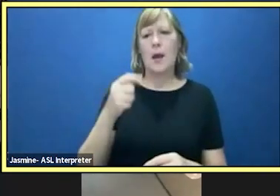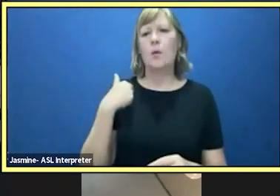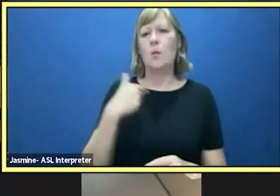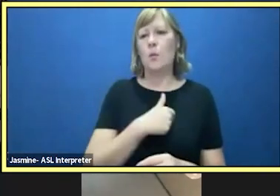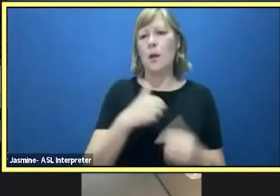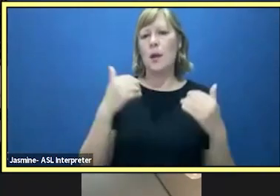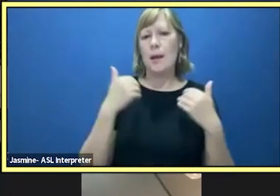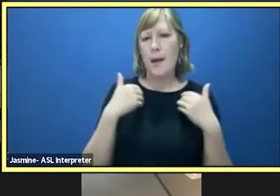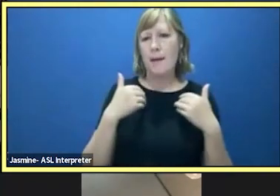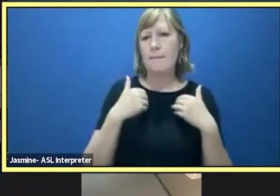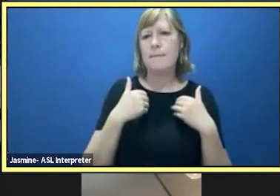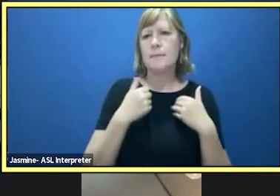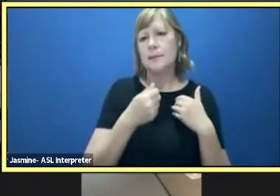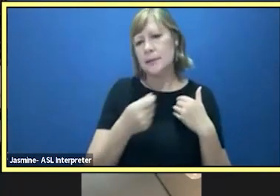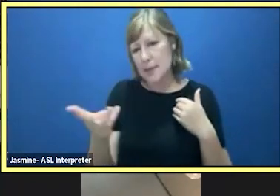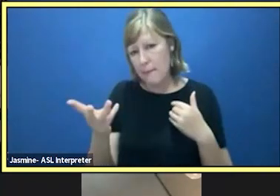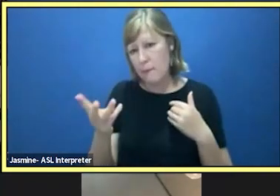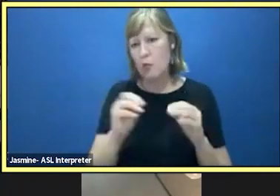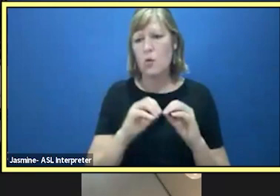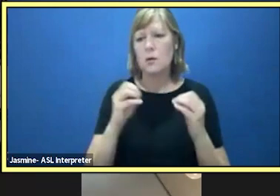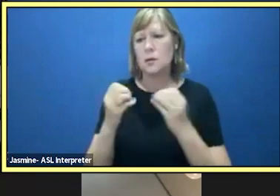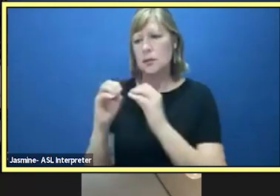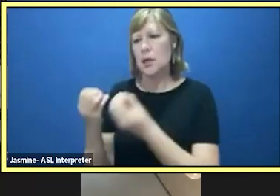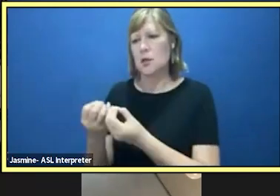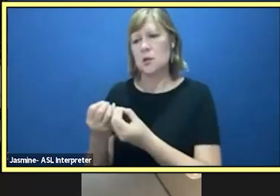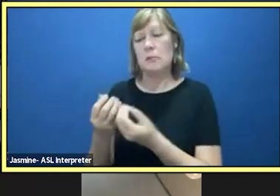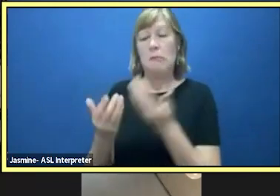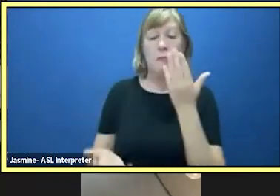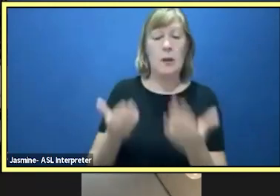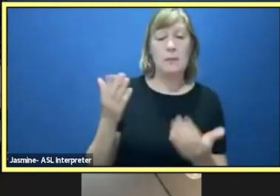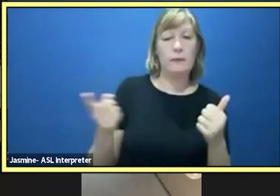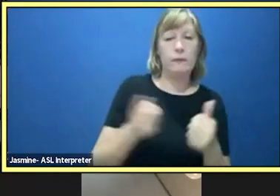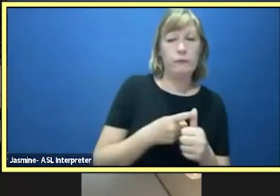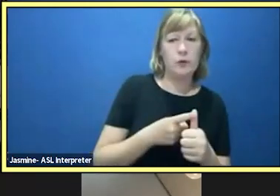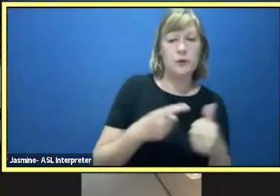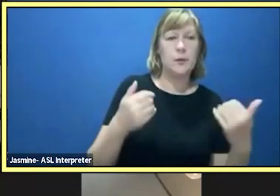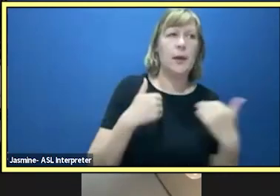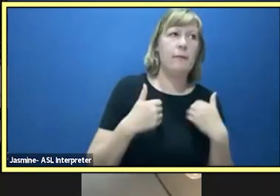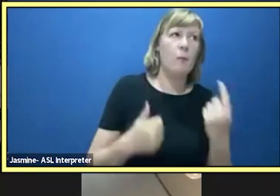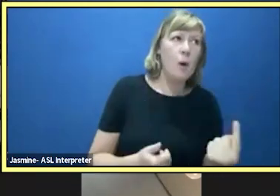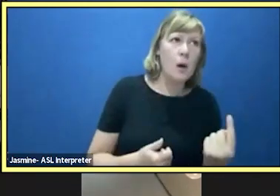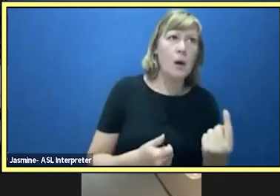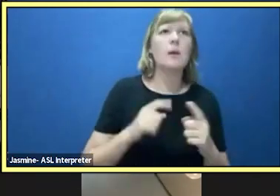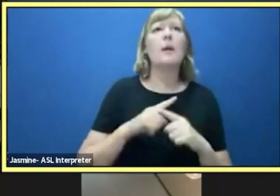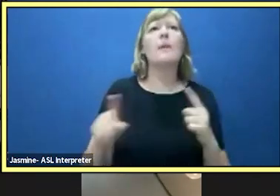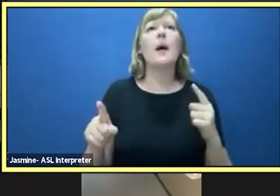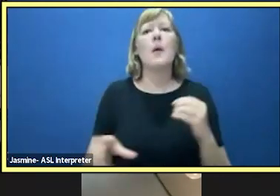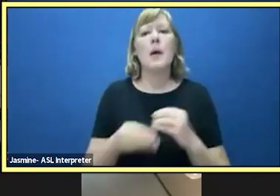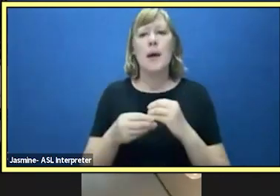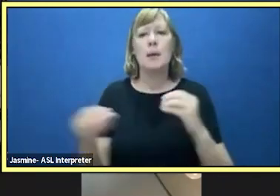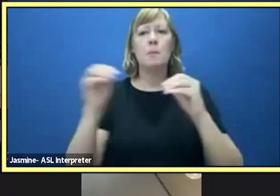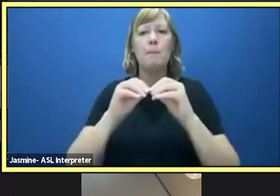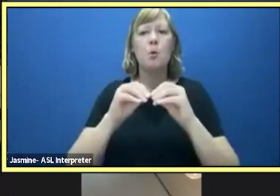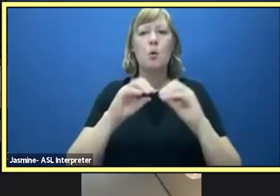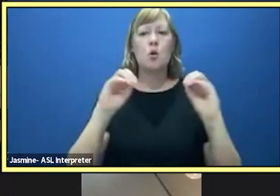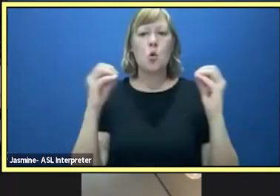happen at first, but we hope along the way that happens. And then people will have a choice with different case management organizations.